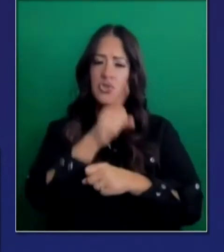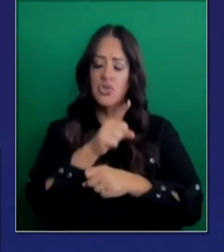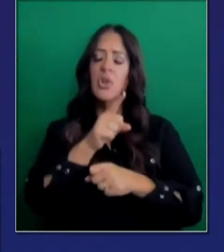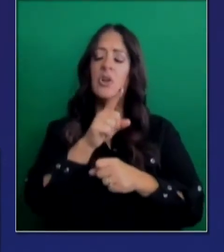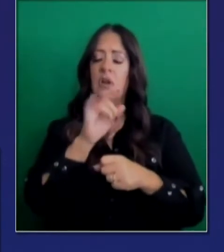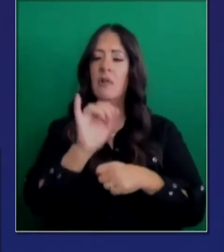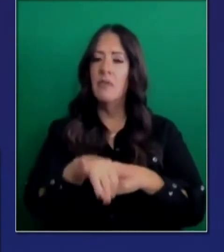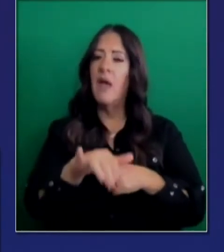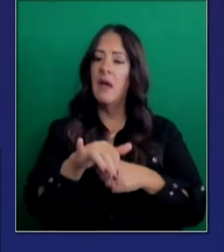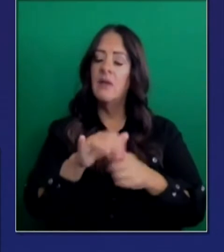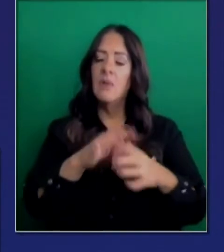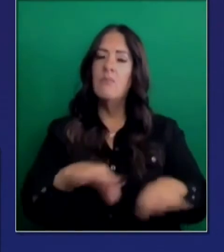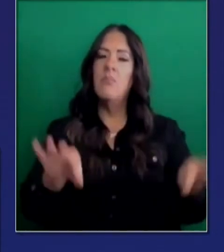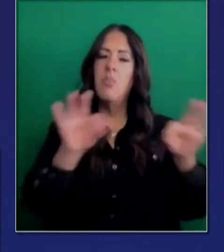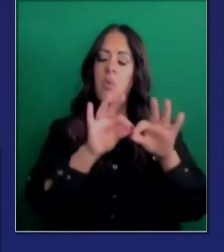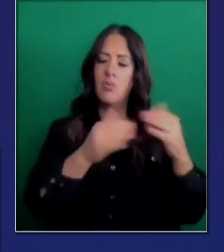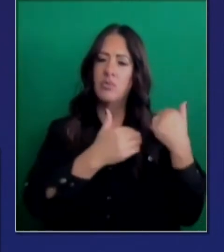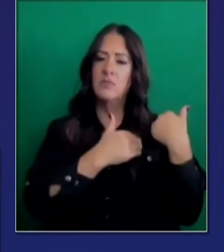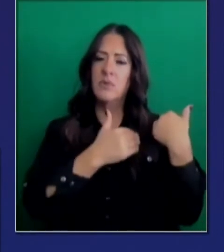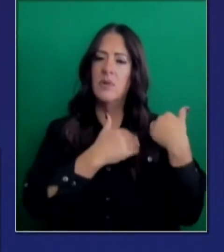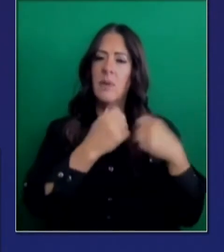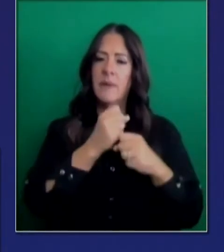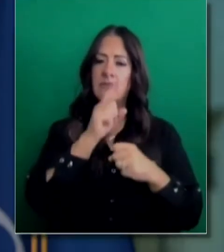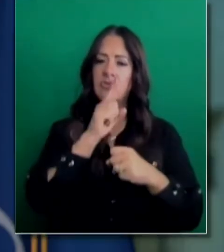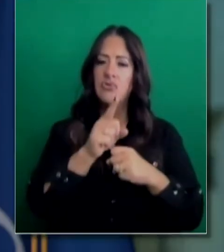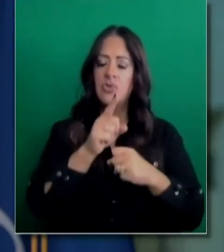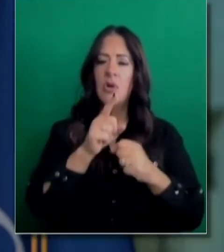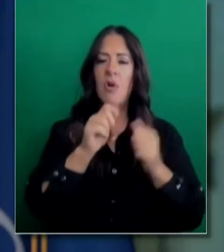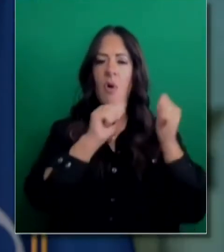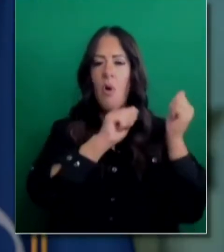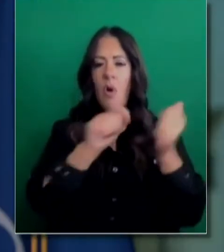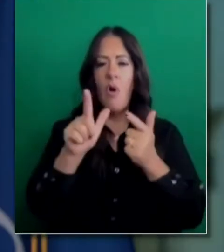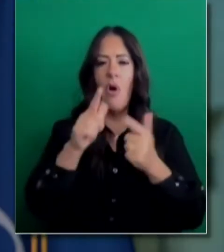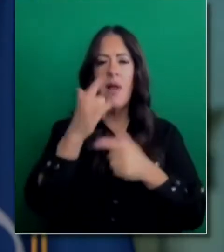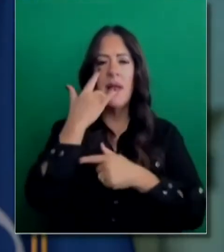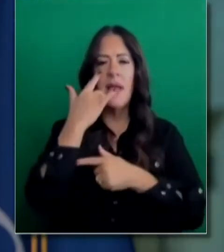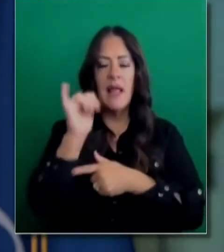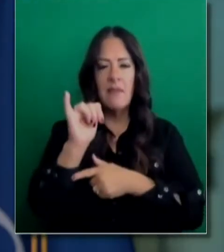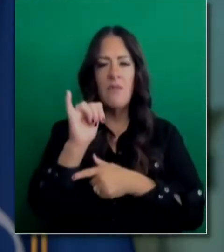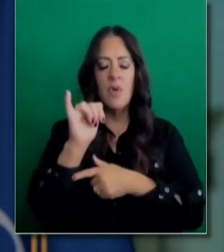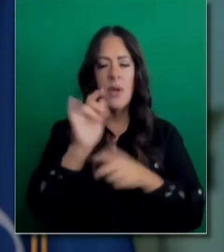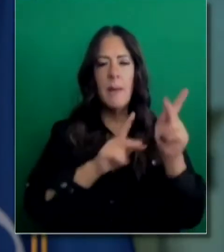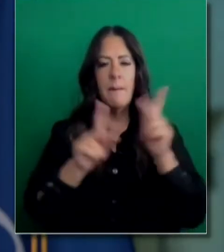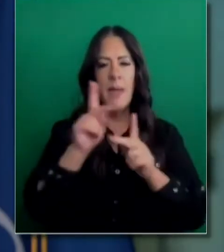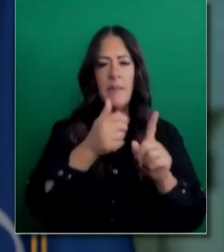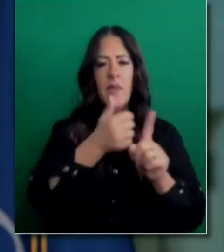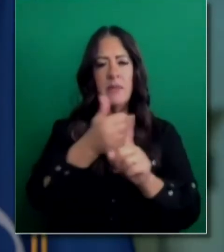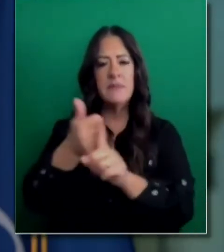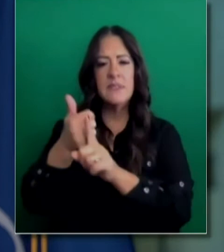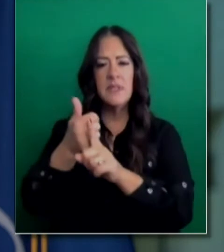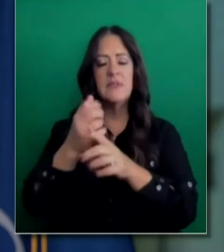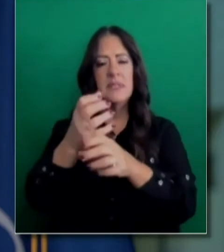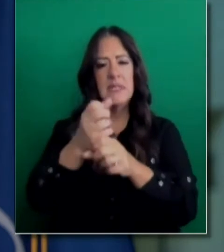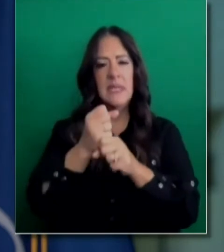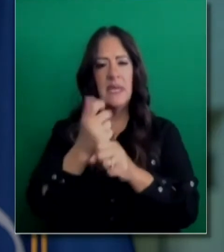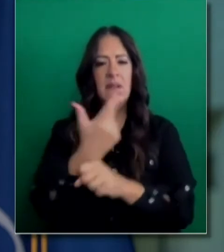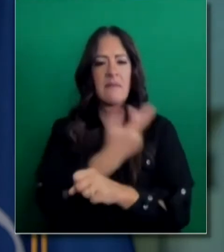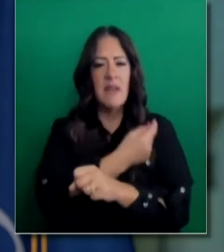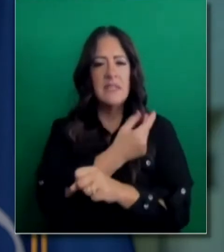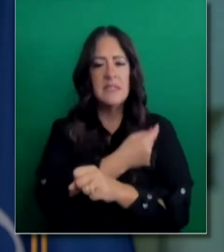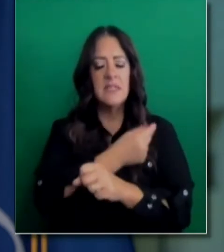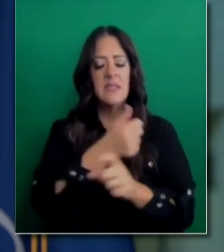primary important responsibility to make sure California's vaccinators do get vaccinated themselves, that we support